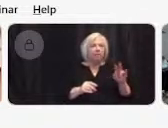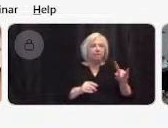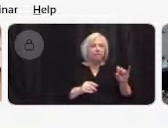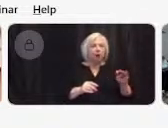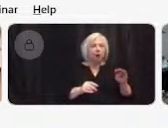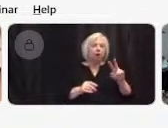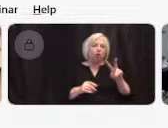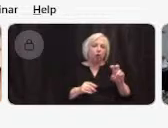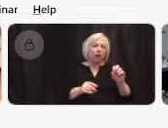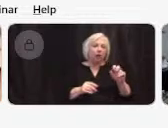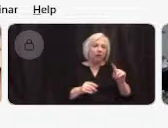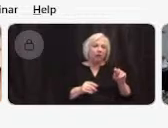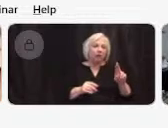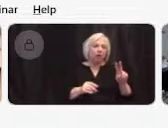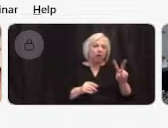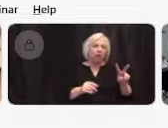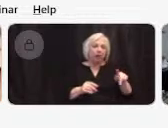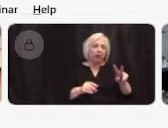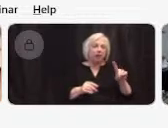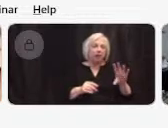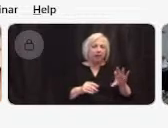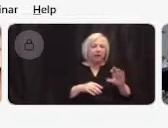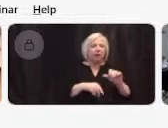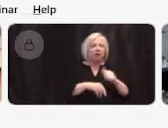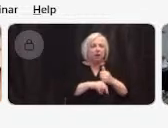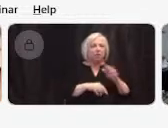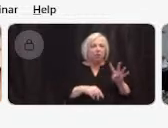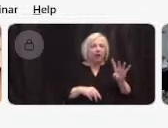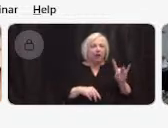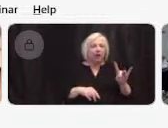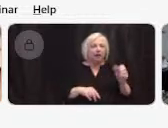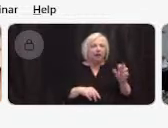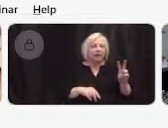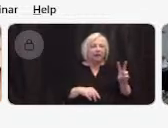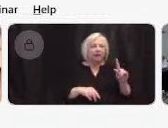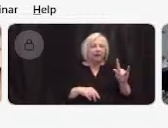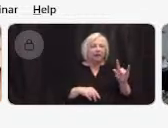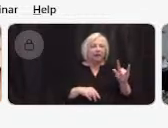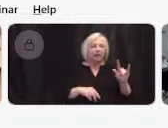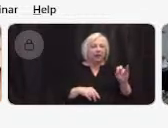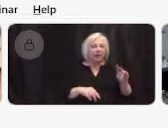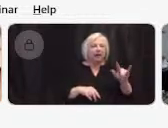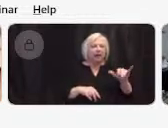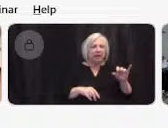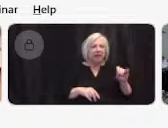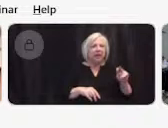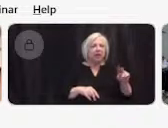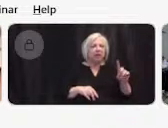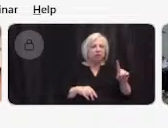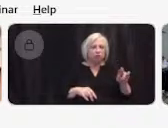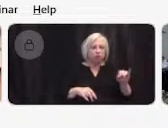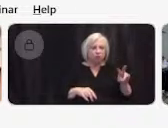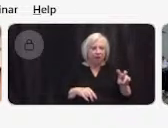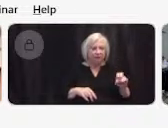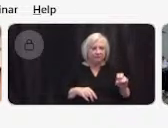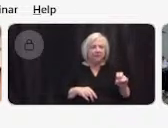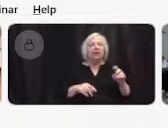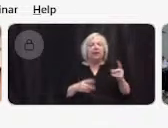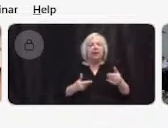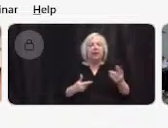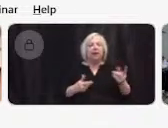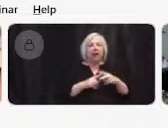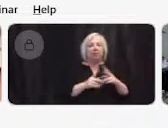2 STR2 PDC located at 4816 Kenyon Drive. The applicant proposes to rezone